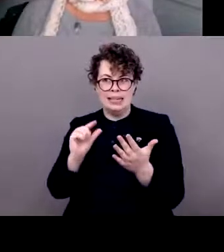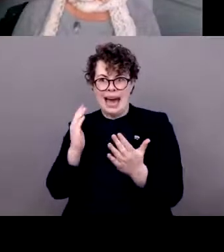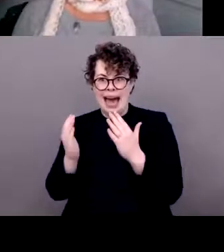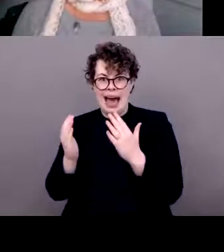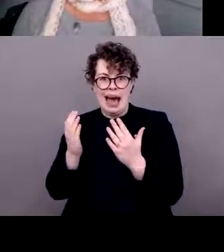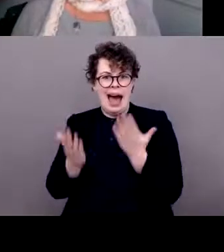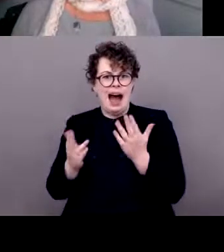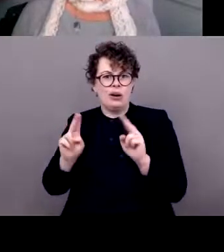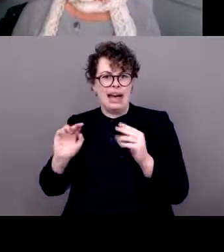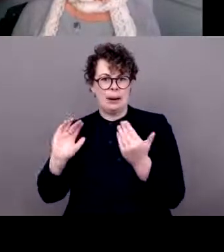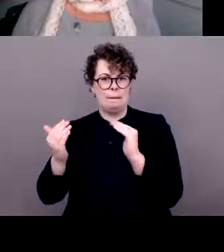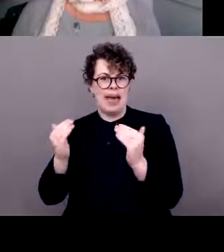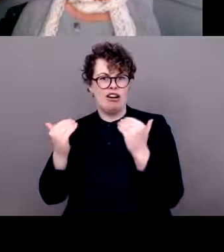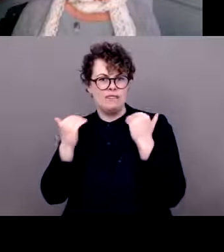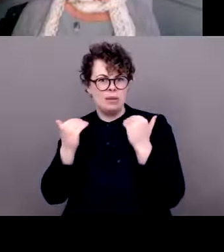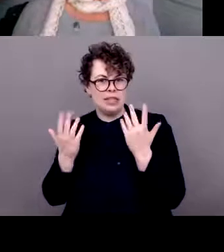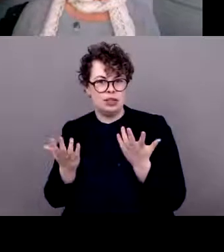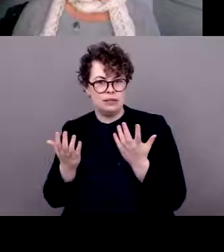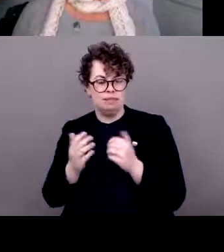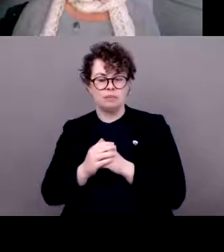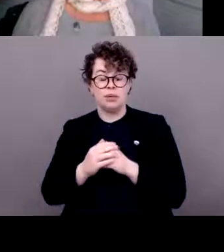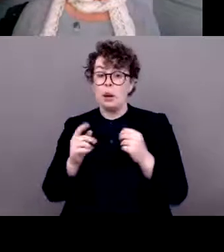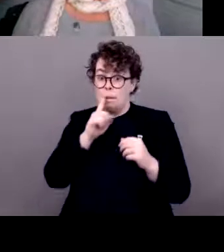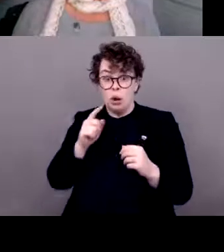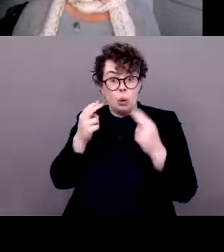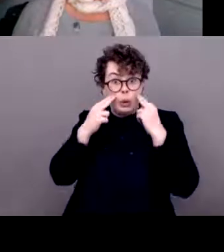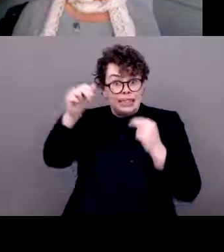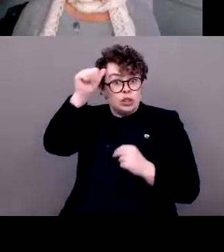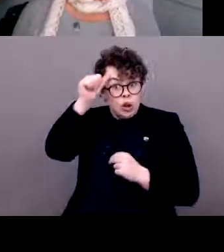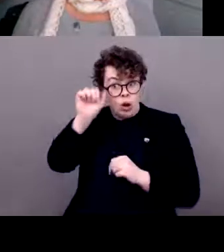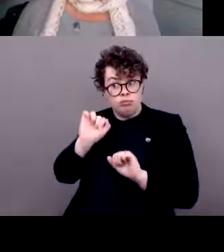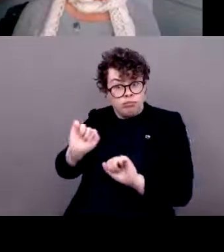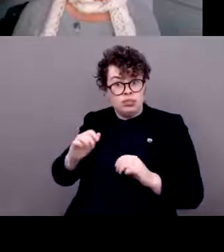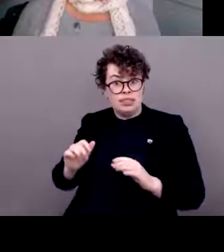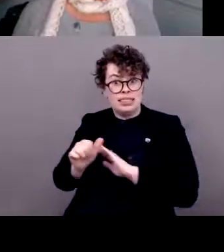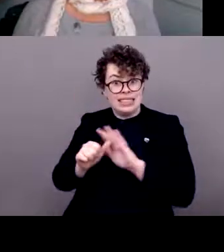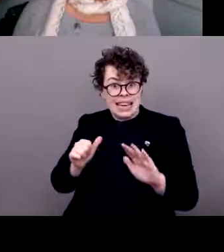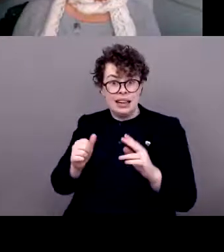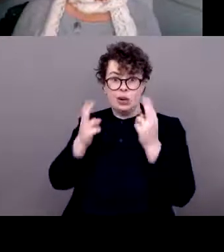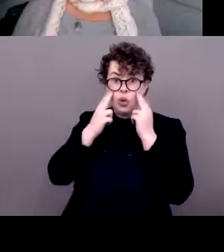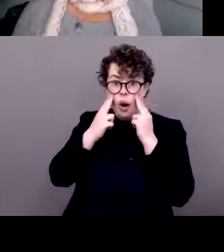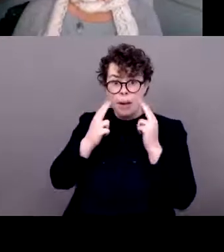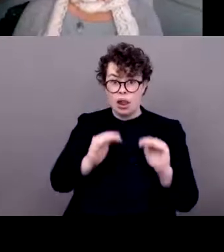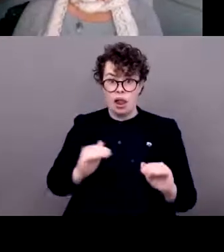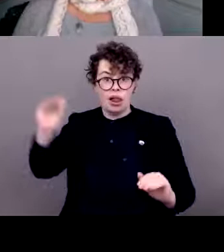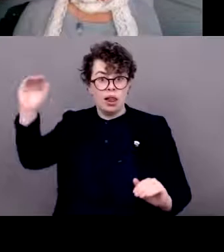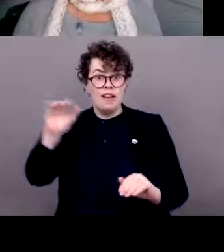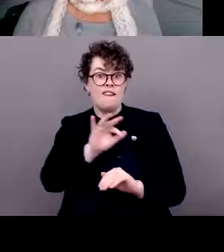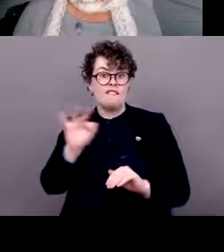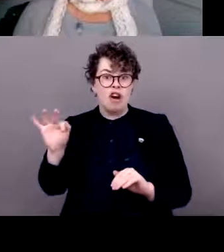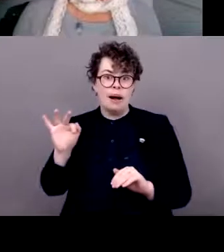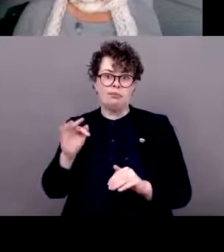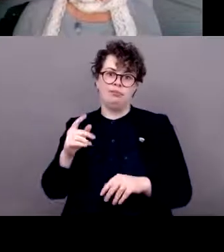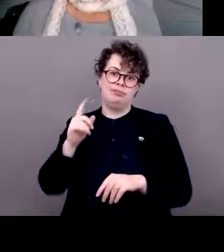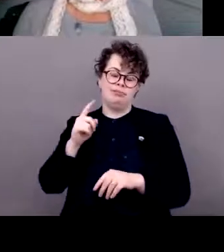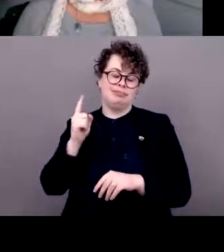to think about typical patterns of development that we see in native signers in deaf families, but the test has to be used